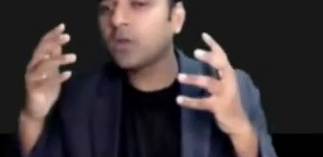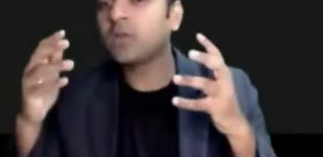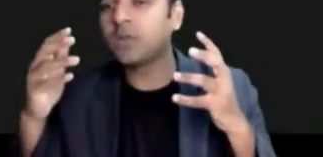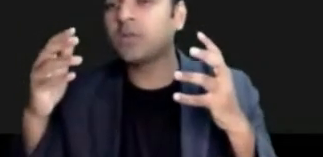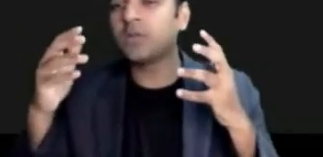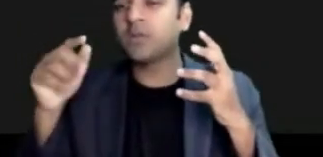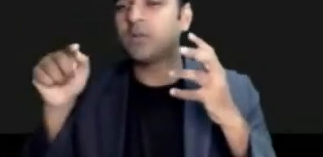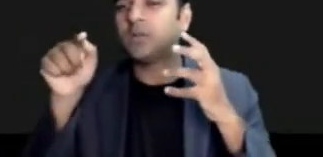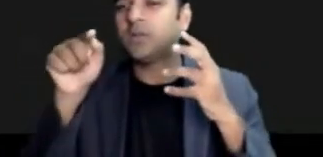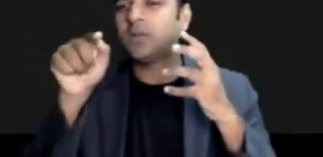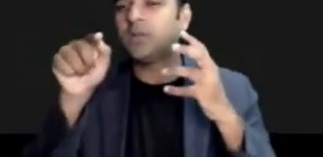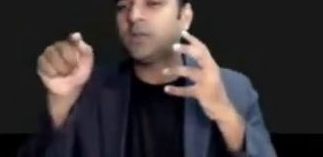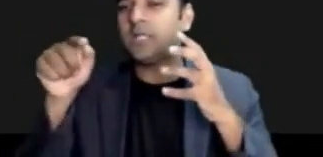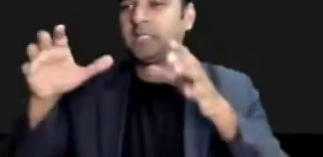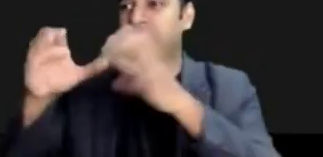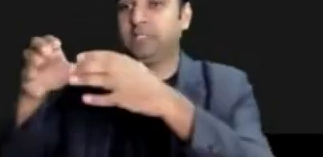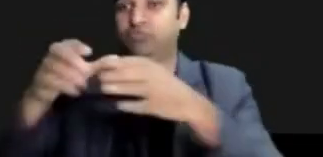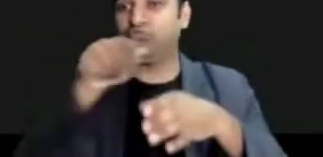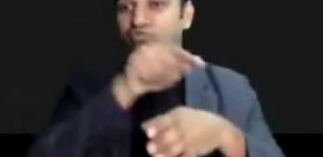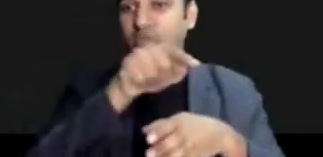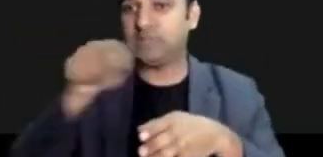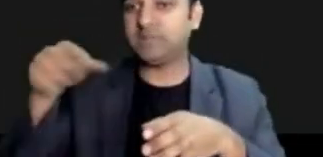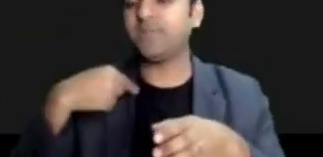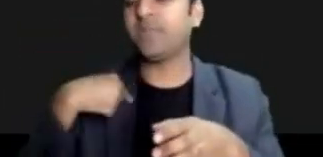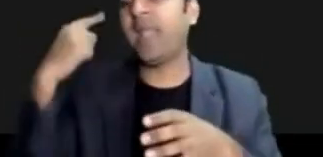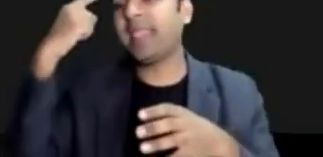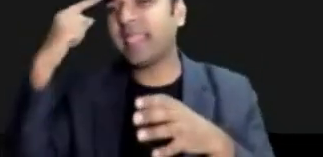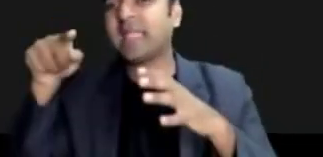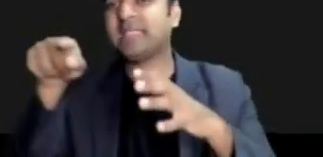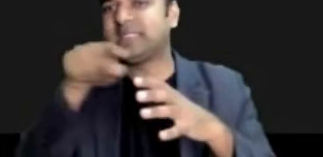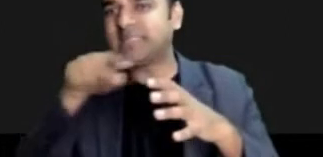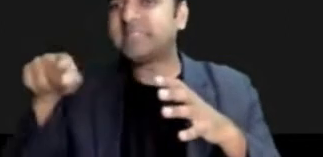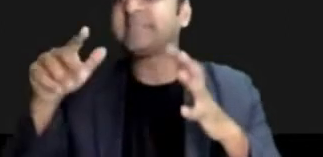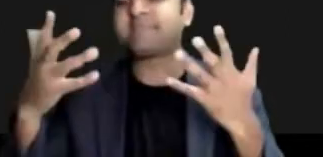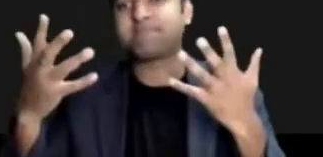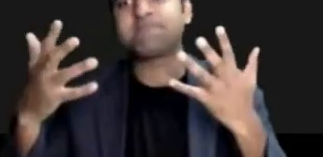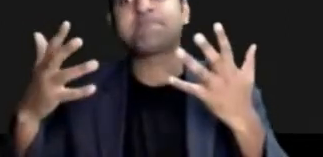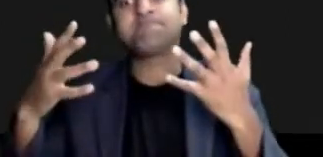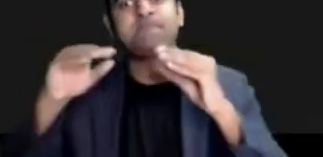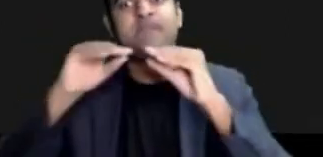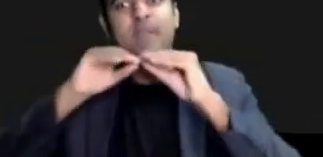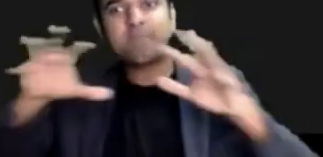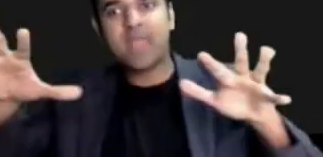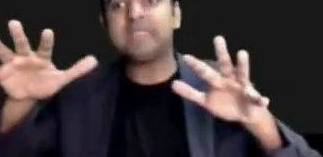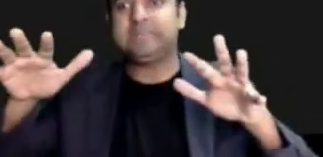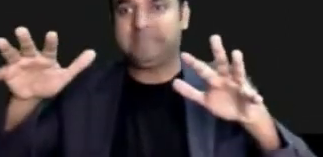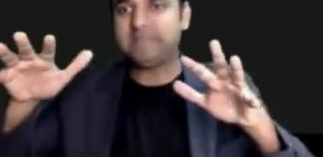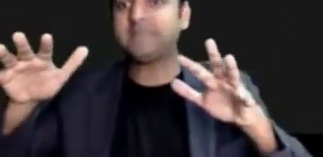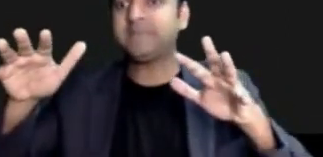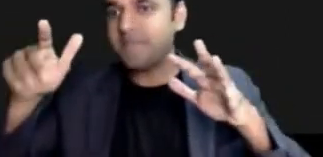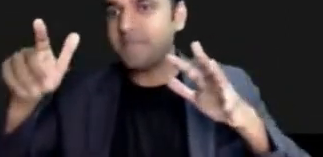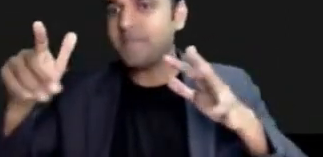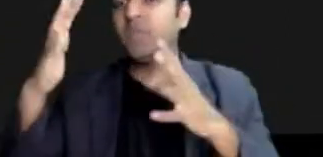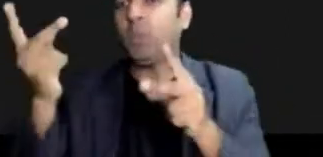that we had has also worsened the situation, because it had given like a break, so to say, because